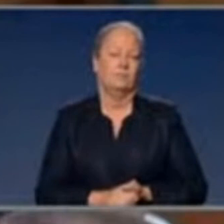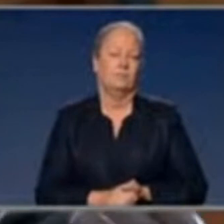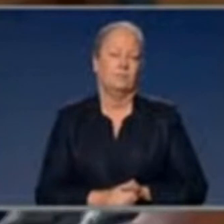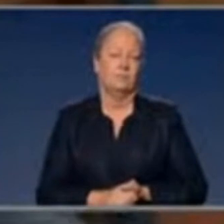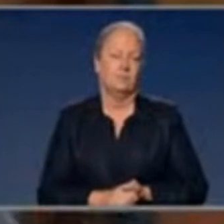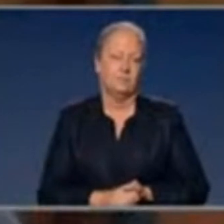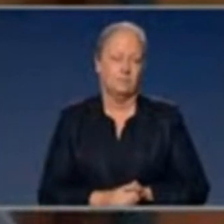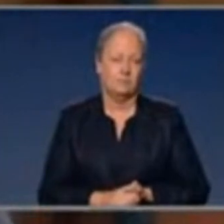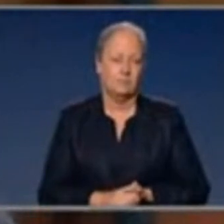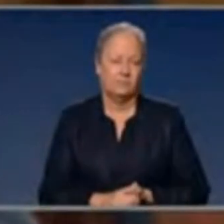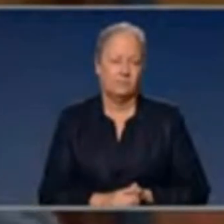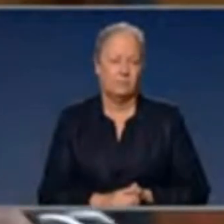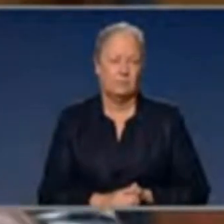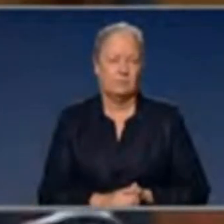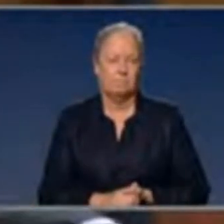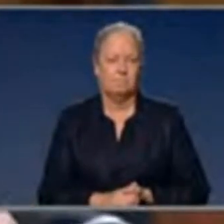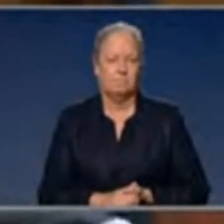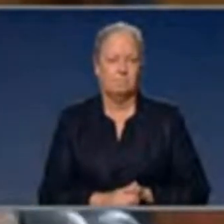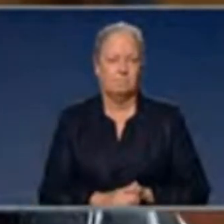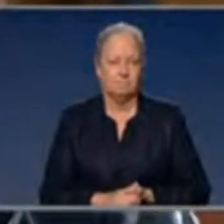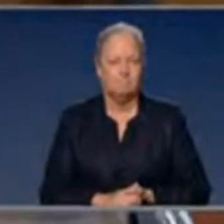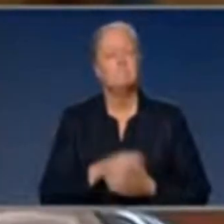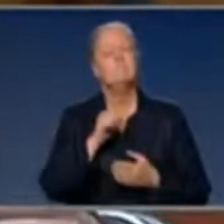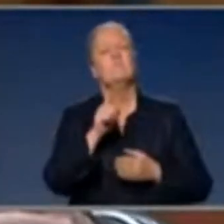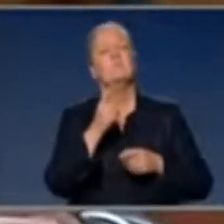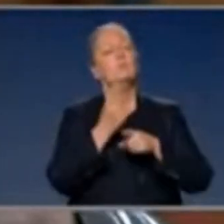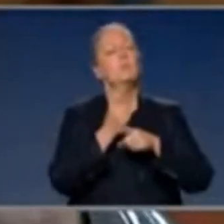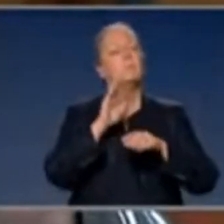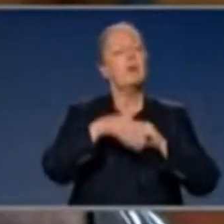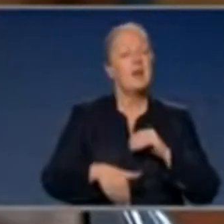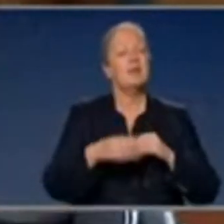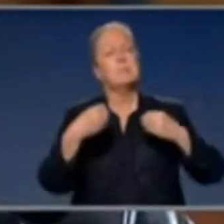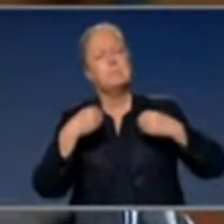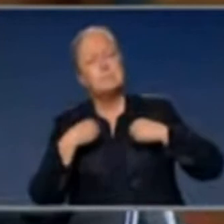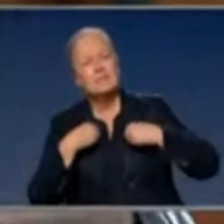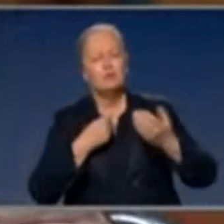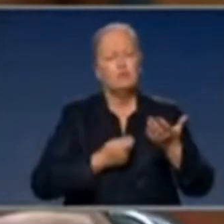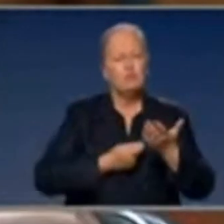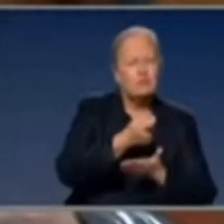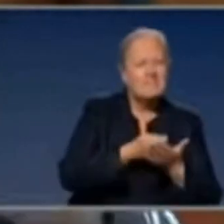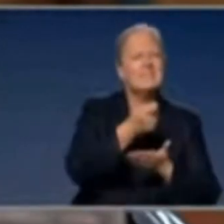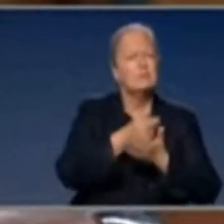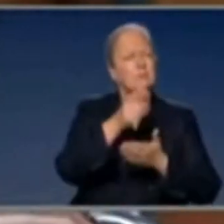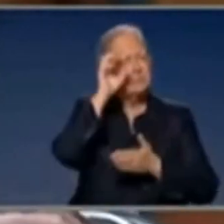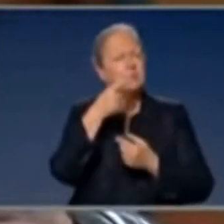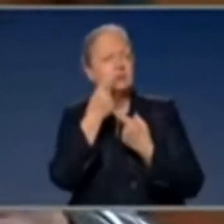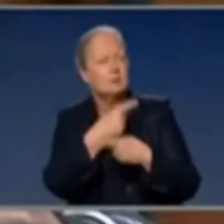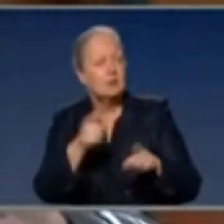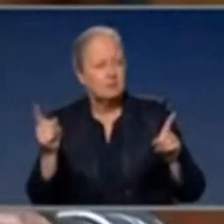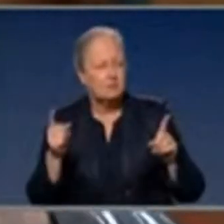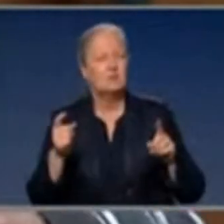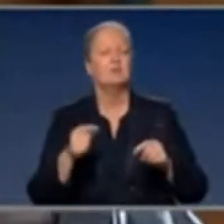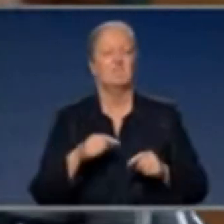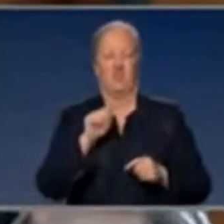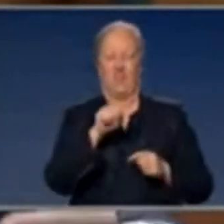commercial tenancy code of conduct for negotiations over rent reductions and things like that. that's obviously an onus that's put on the states to